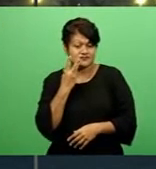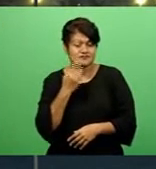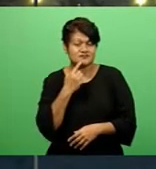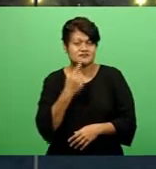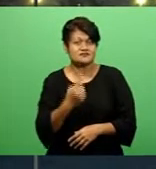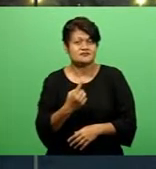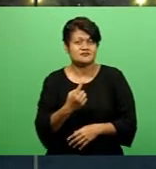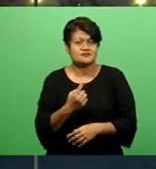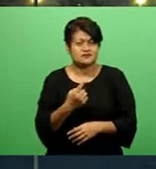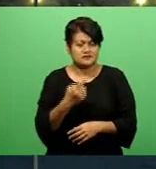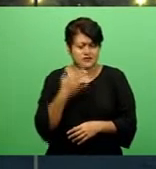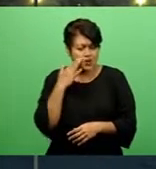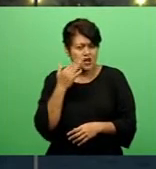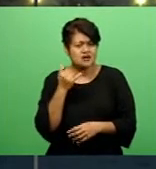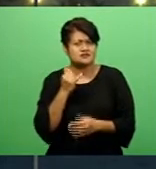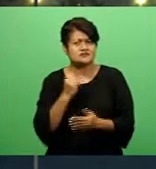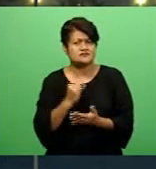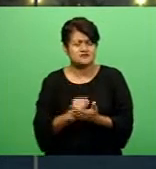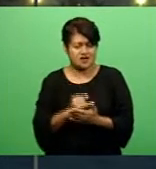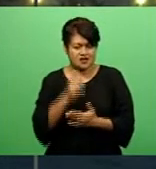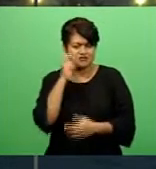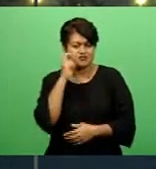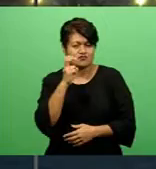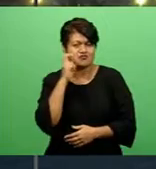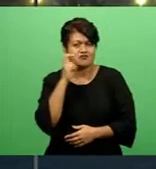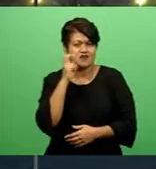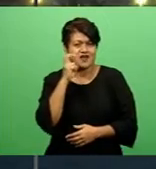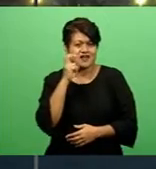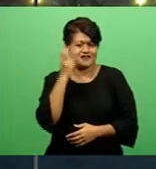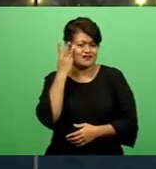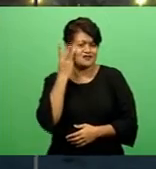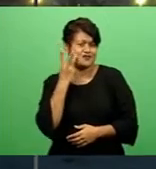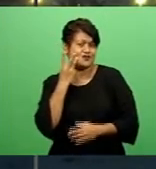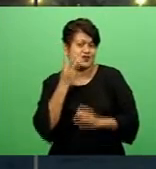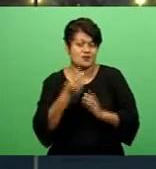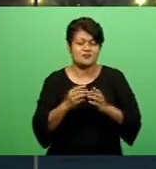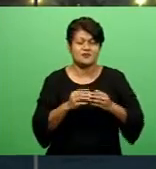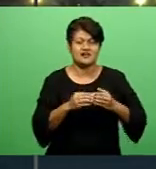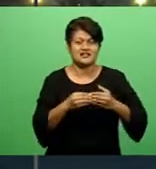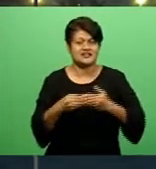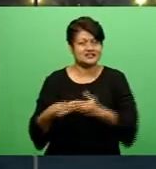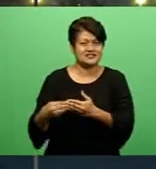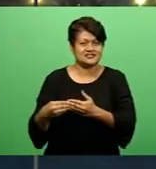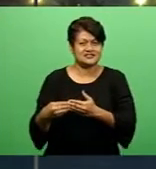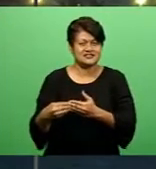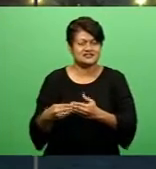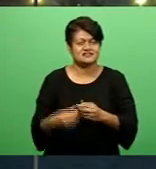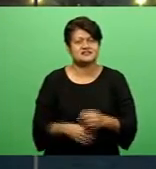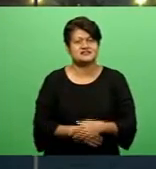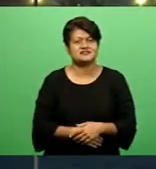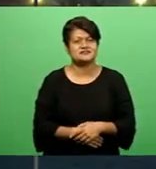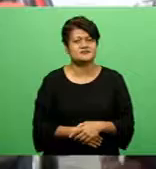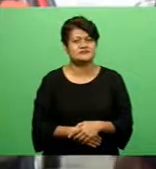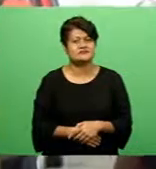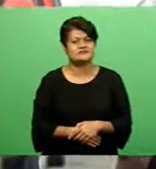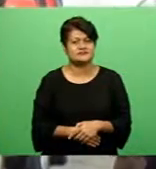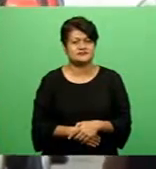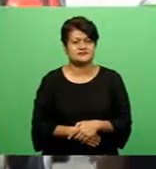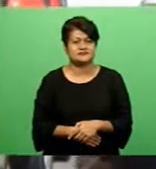identify, train and empower emerging women leaders and social entrepreneurs. Kelly Badala reports.